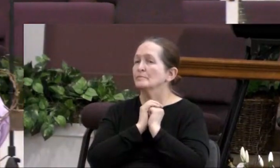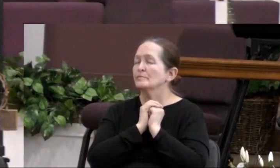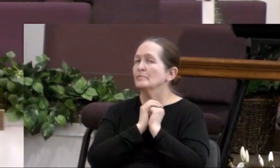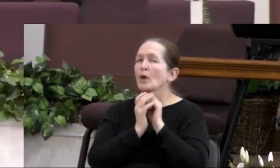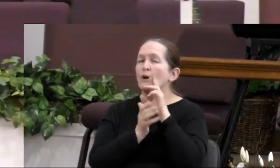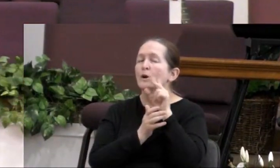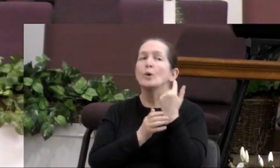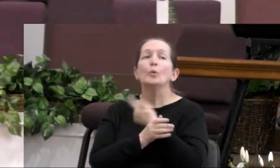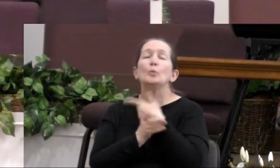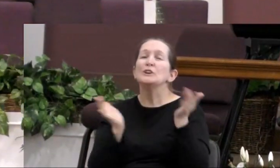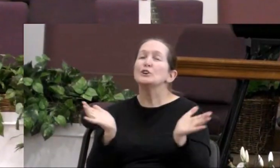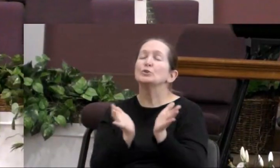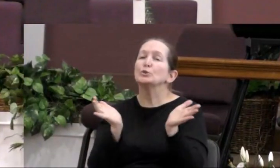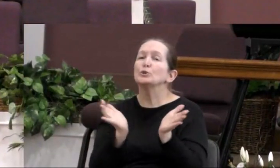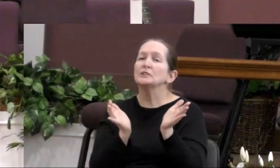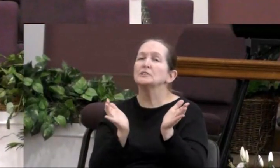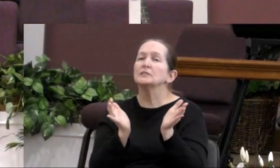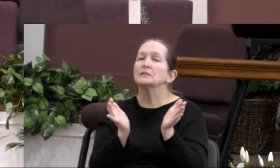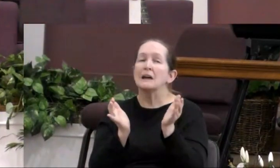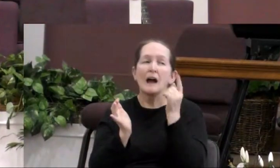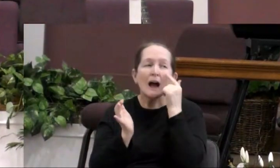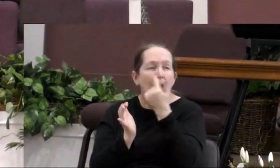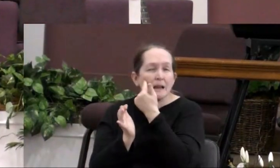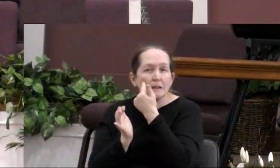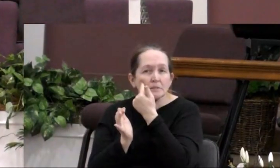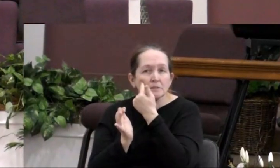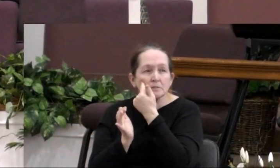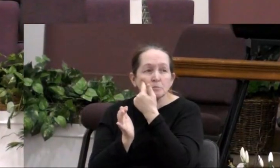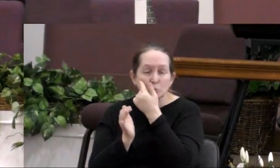Are we encouraging eyes to see?